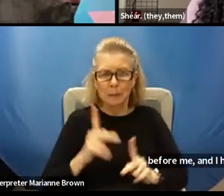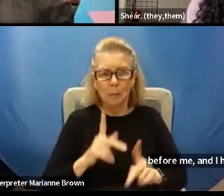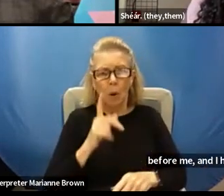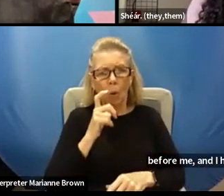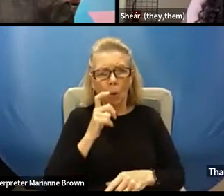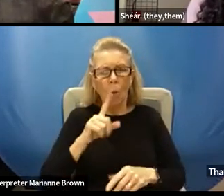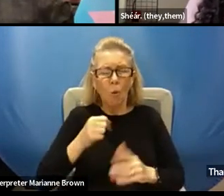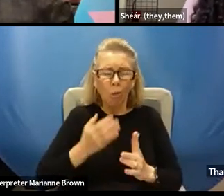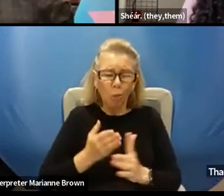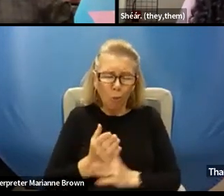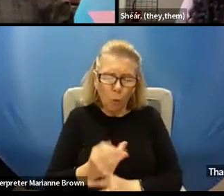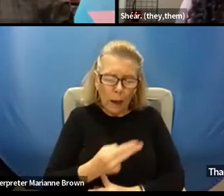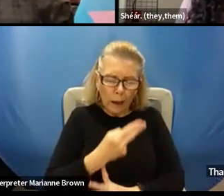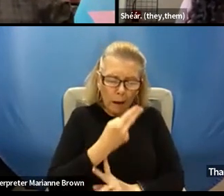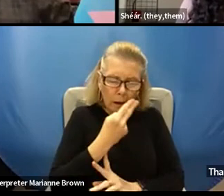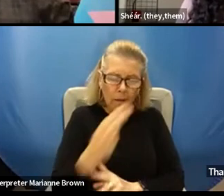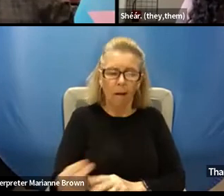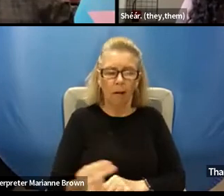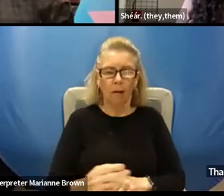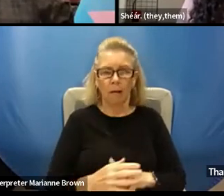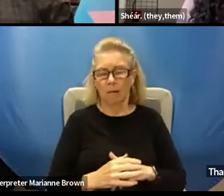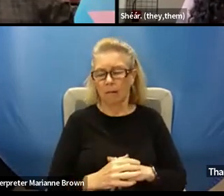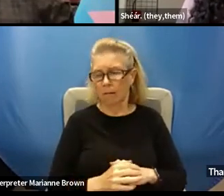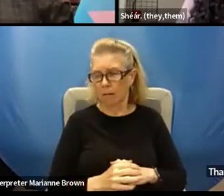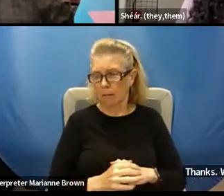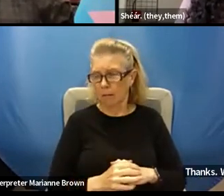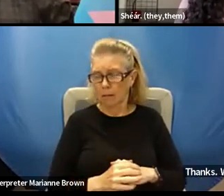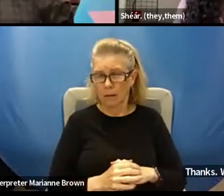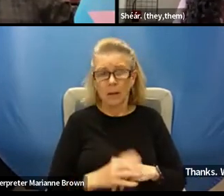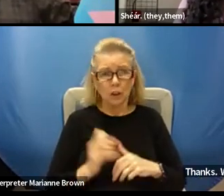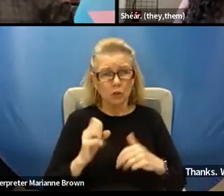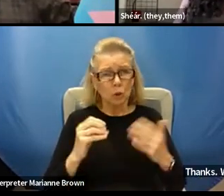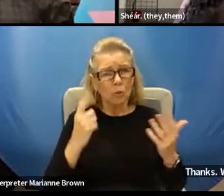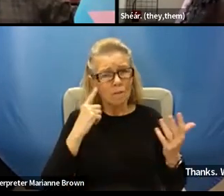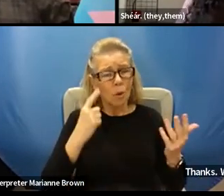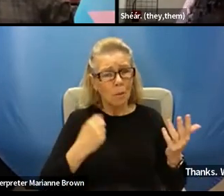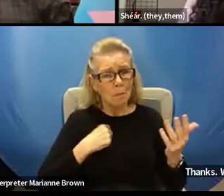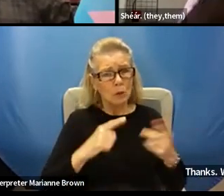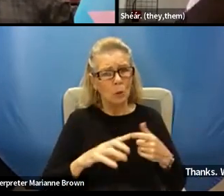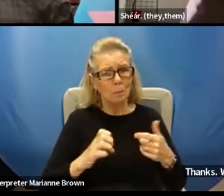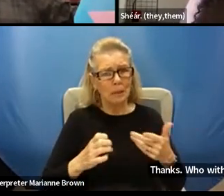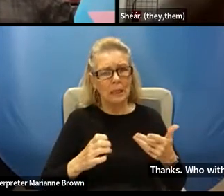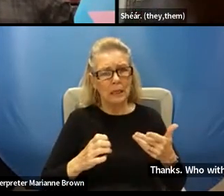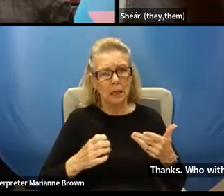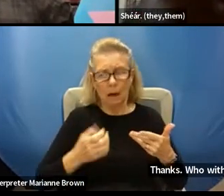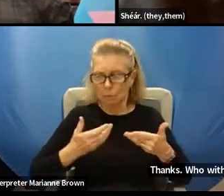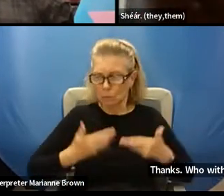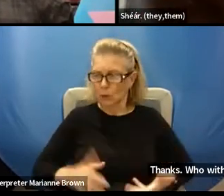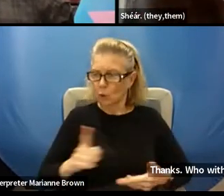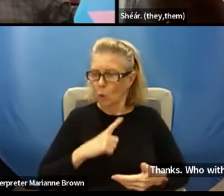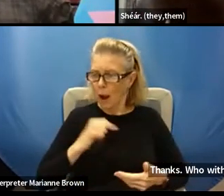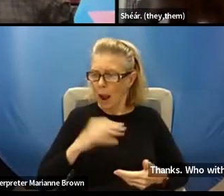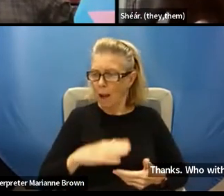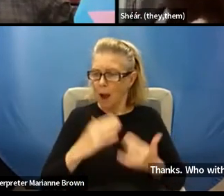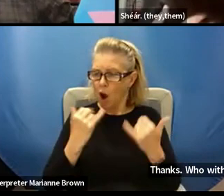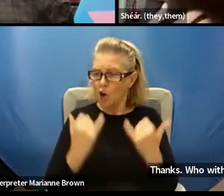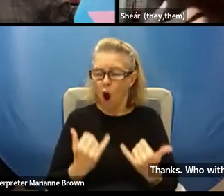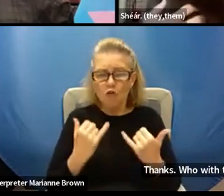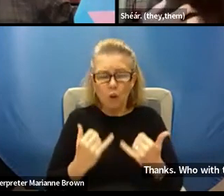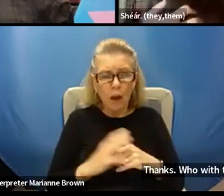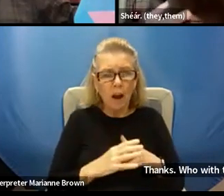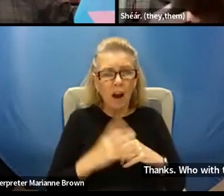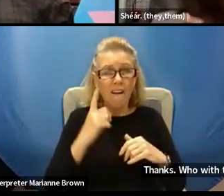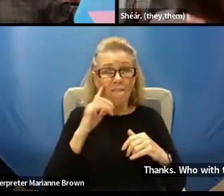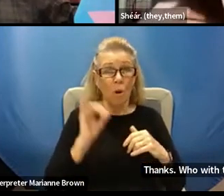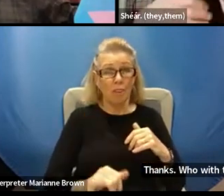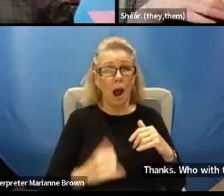through hell for me to be present where I am currently. And for that, I'm always